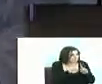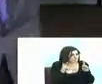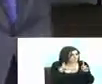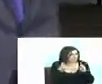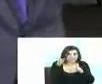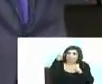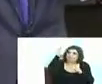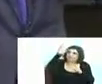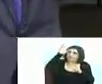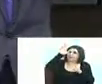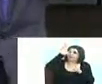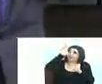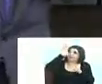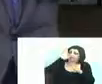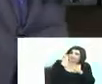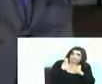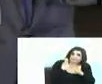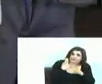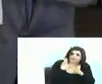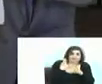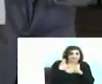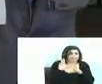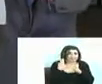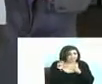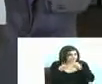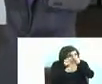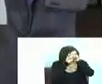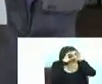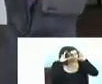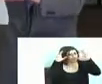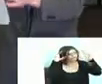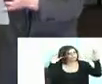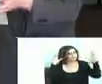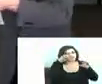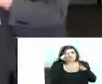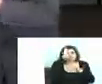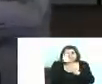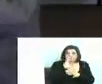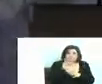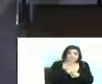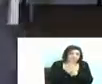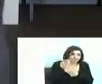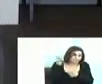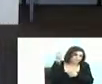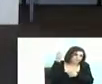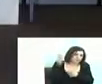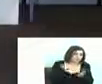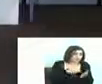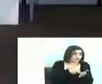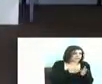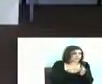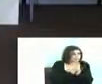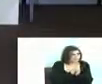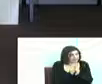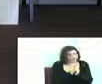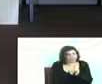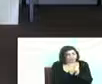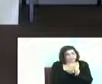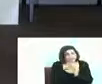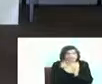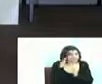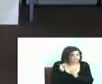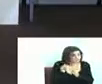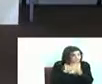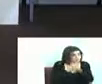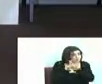We're told in that dream, in that vision, that God is right there standing with him, standing